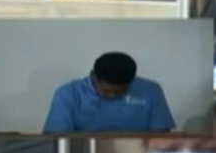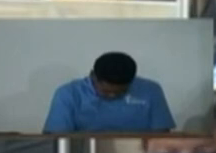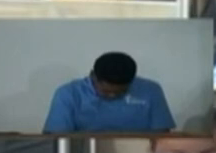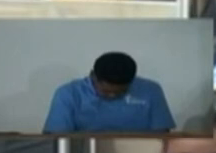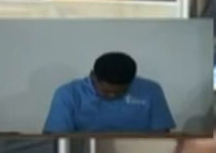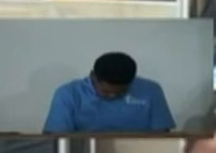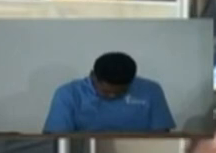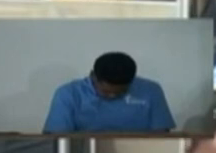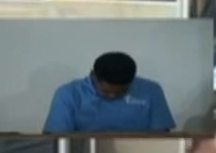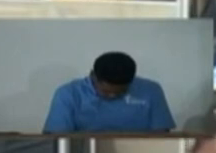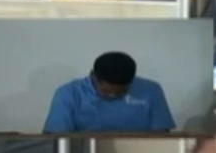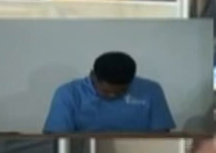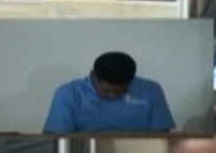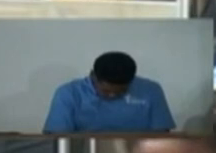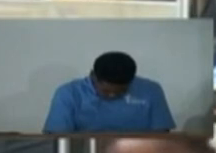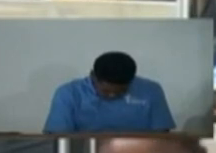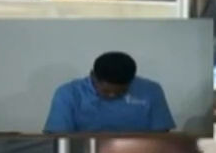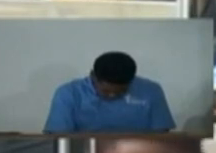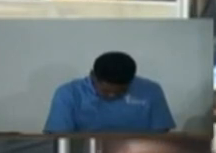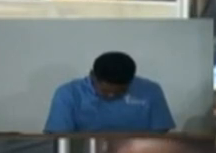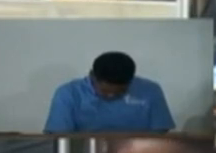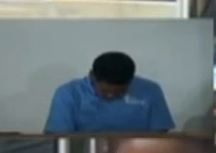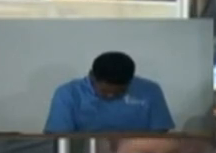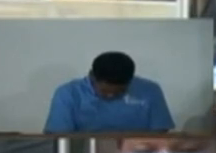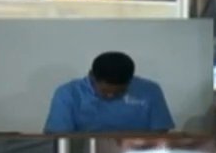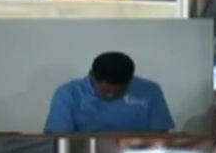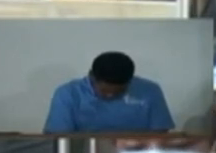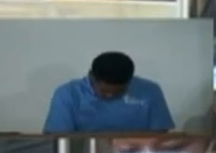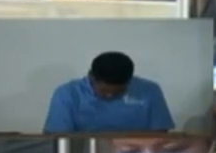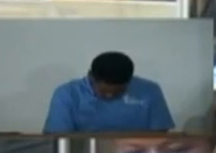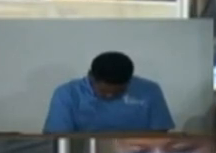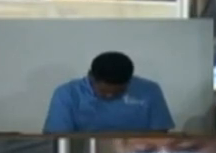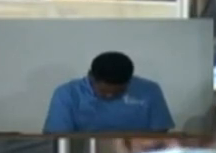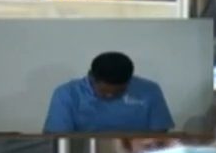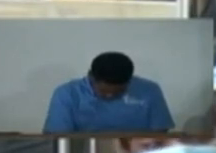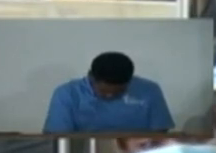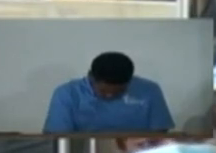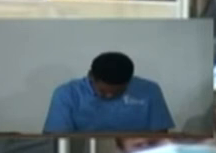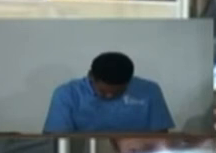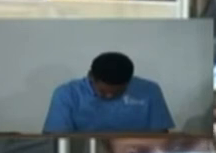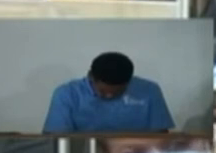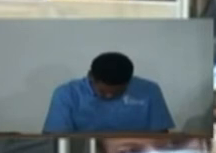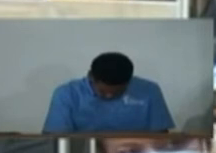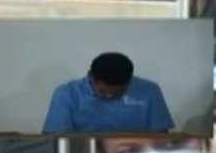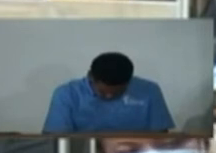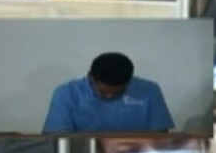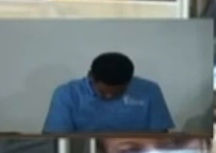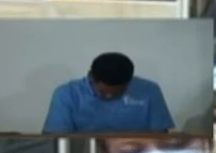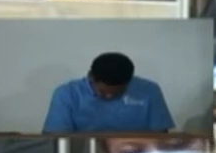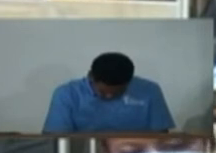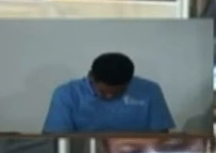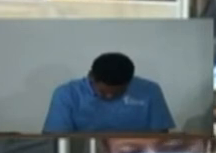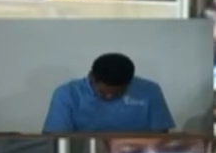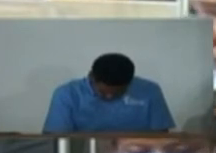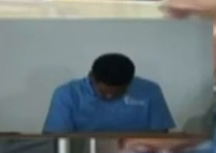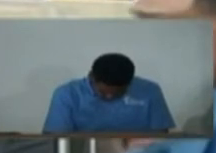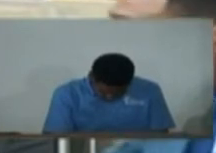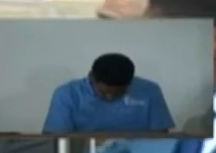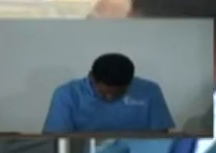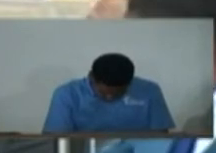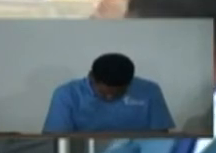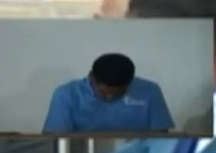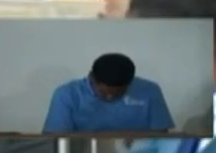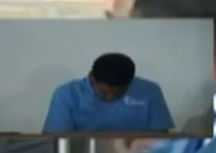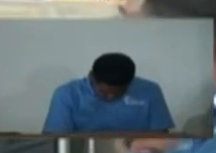is that as soon as we see an opening for return to normalcy, we